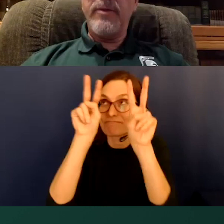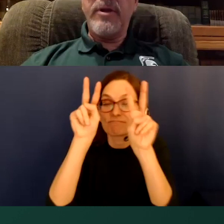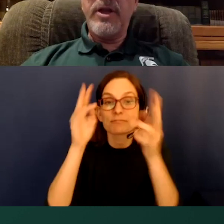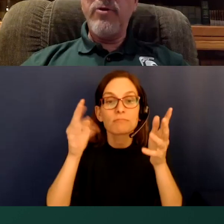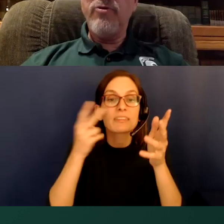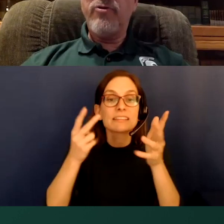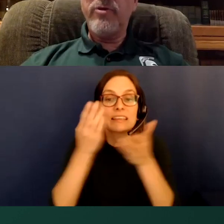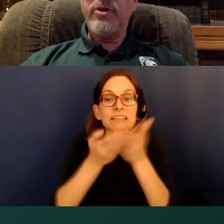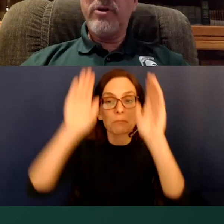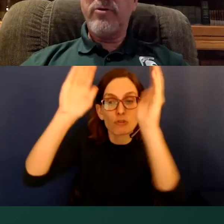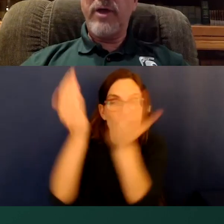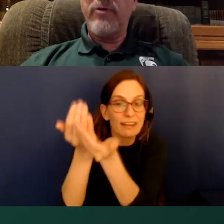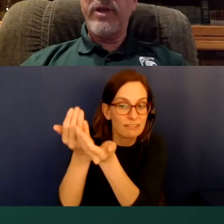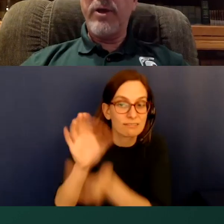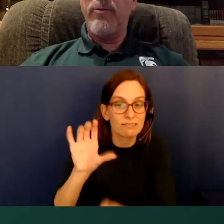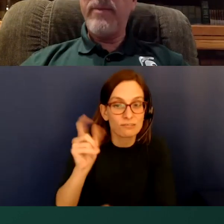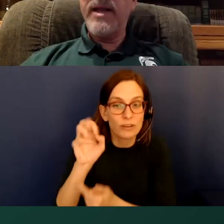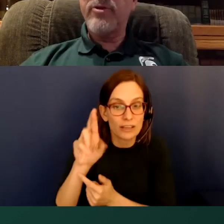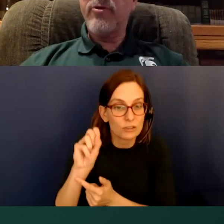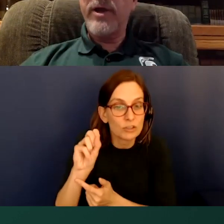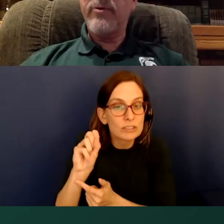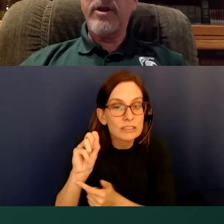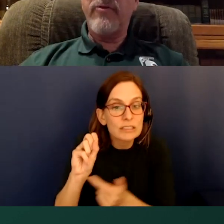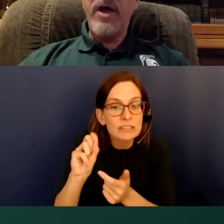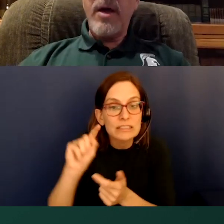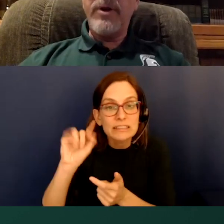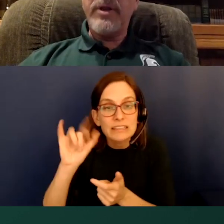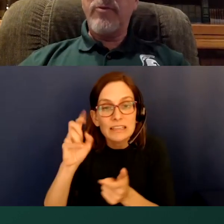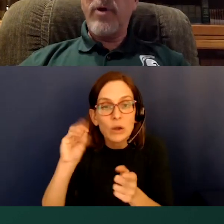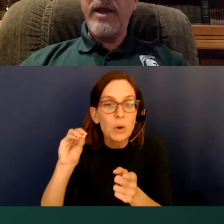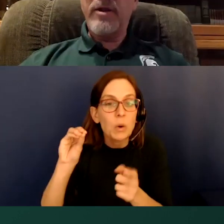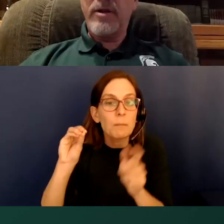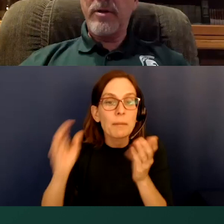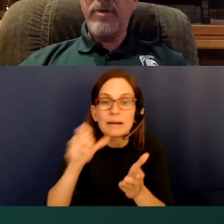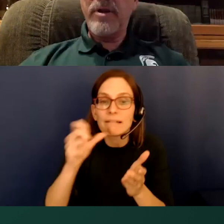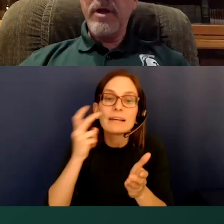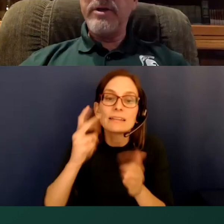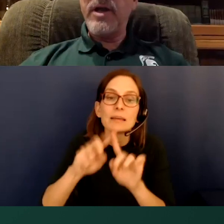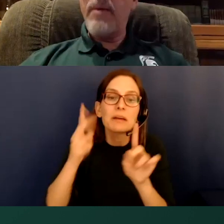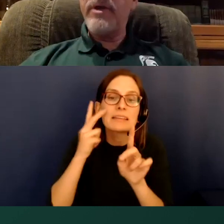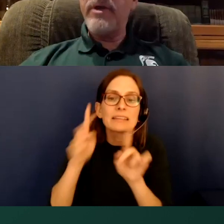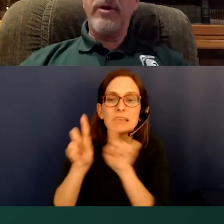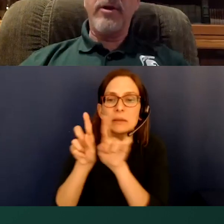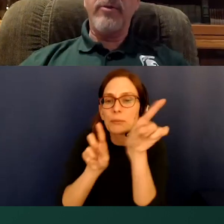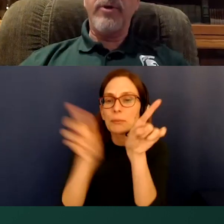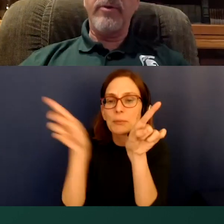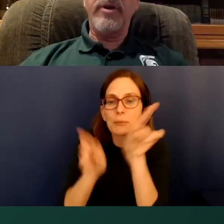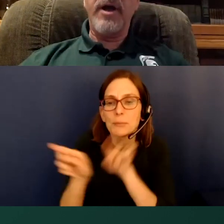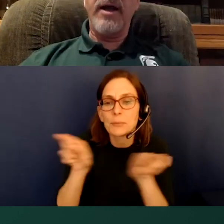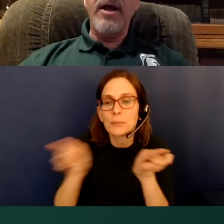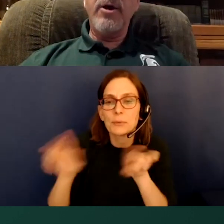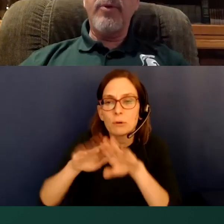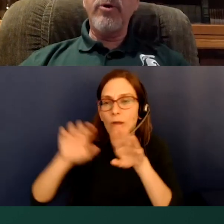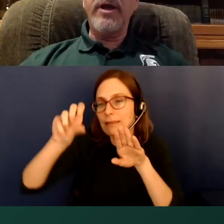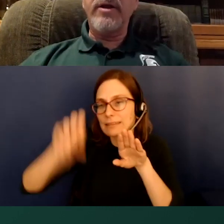can see this huge crater of Tycho, maybe not the crater itself, but these ray systems dominate the southern part of the